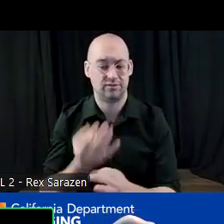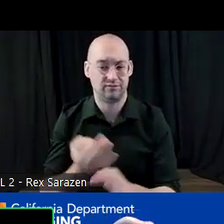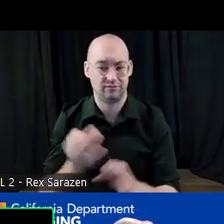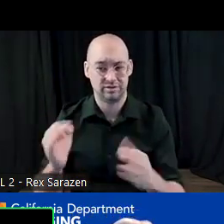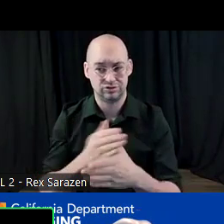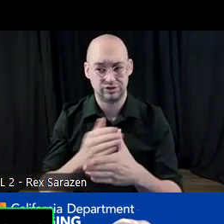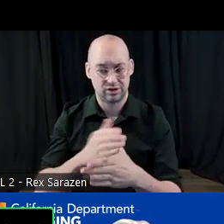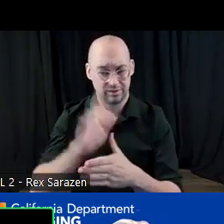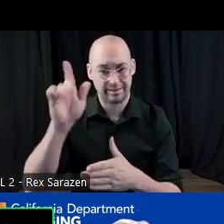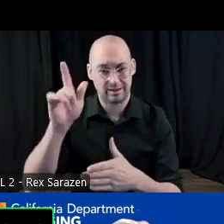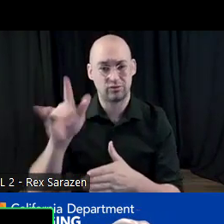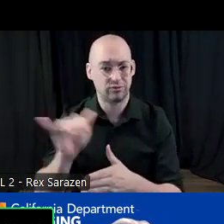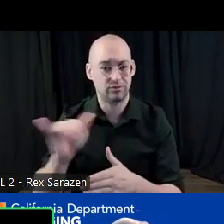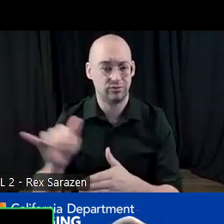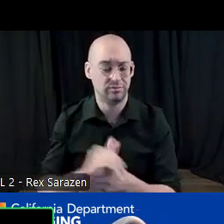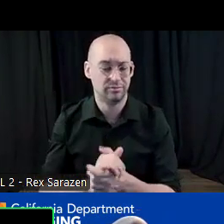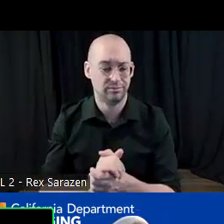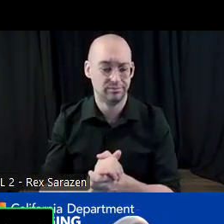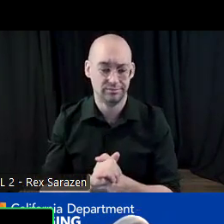well. I